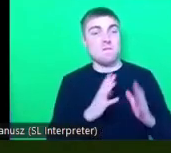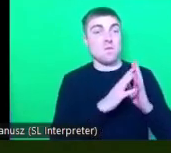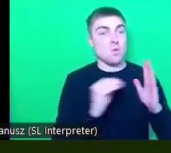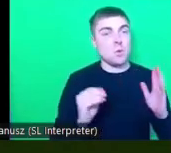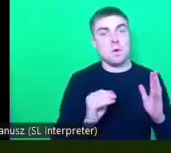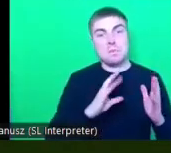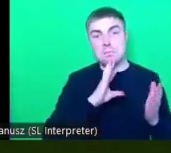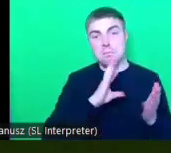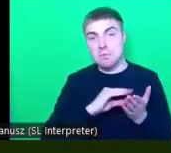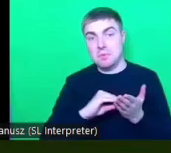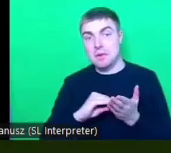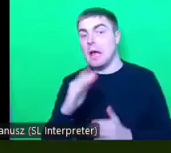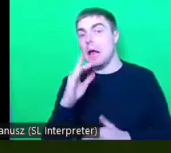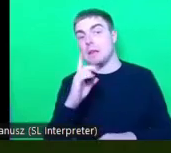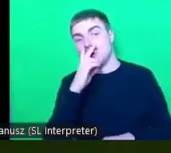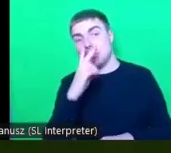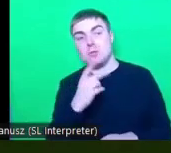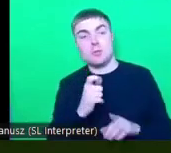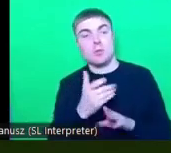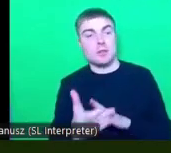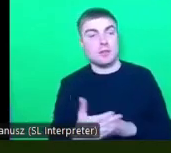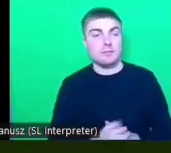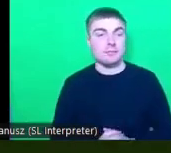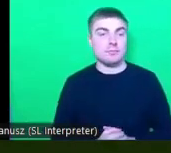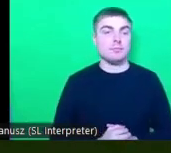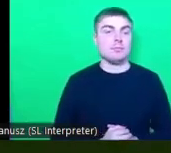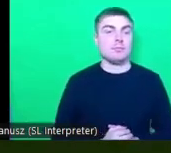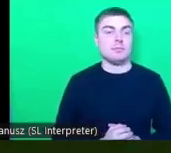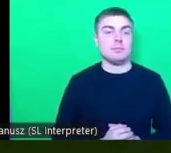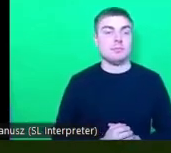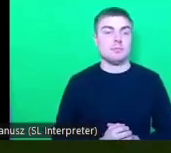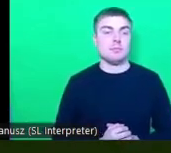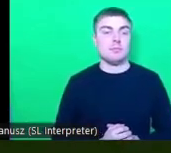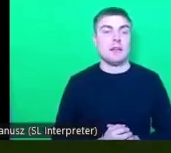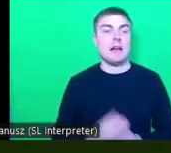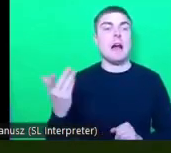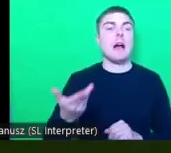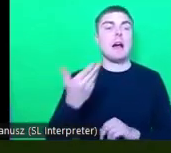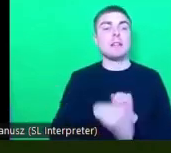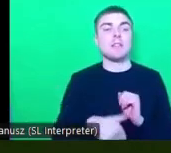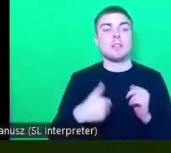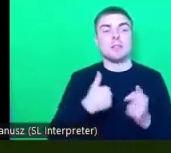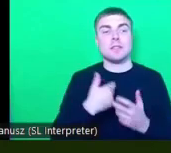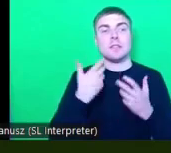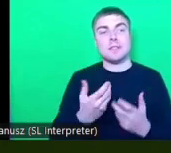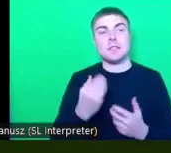just finish with some words about tolerance levels. So